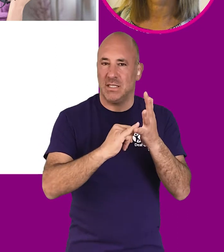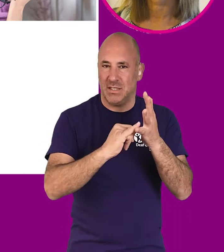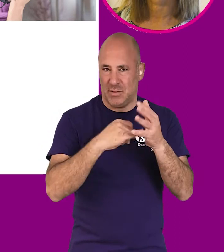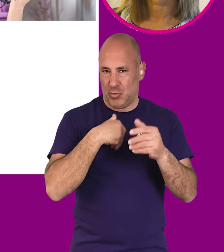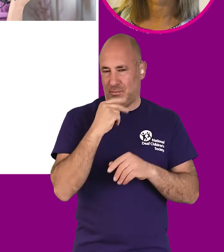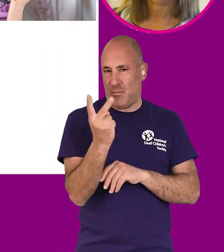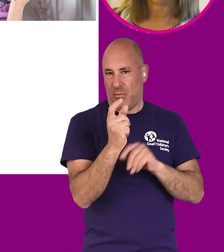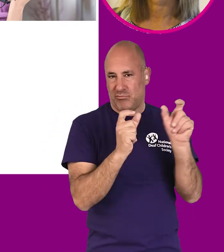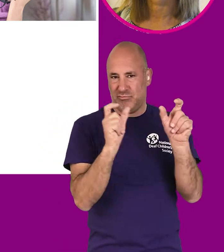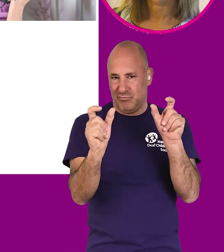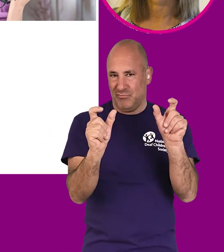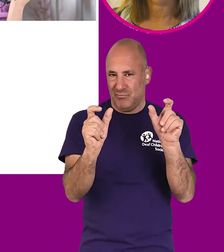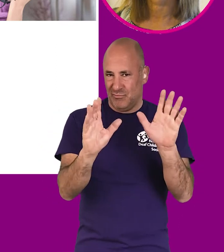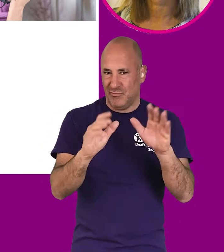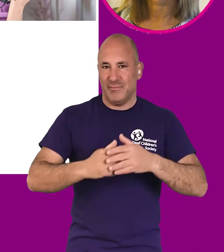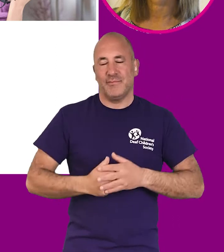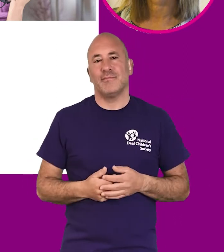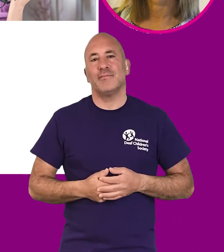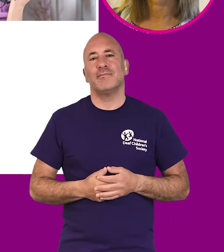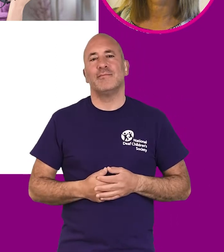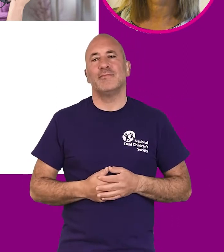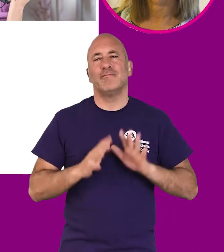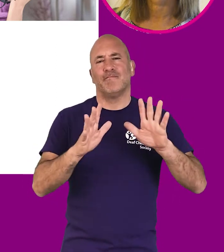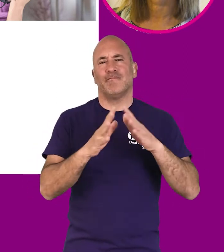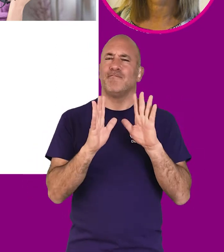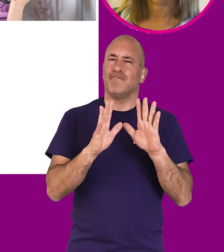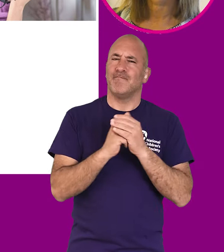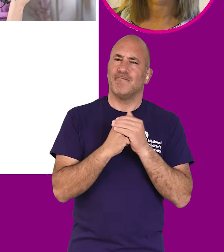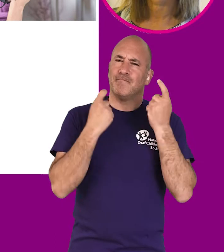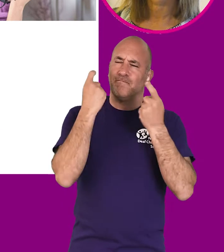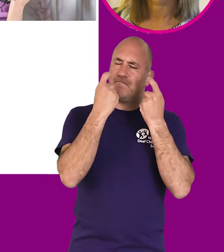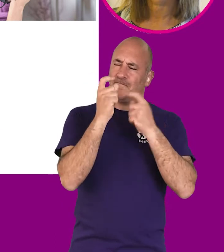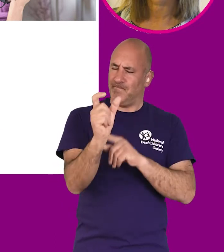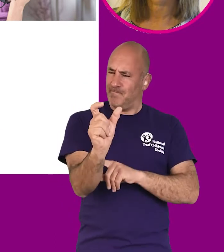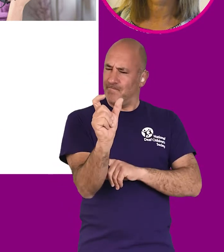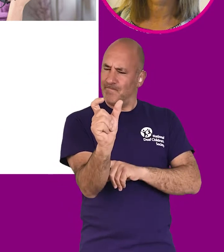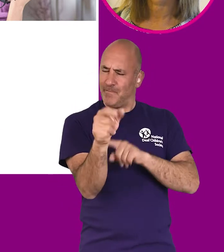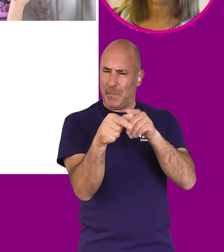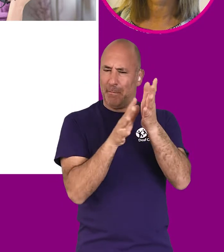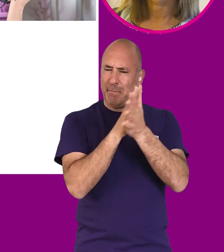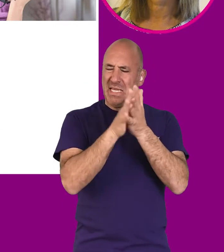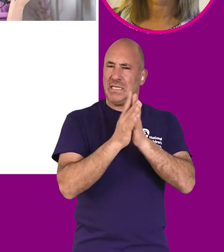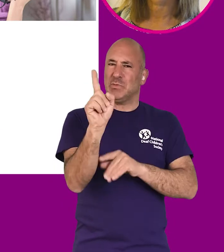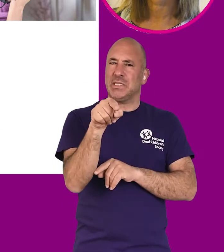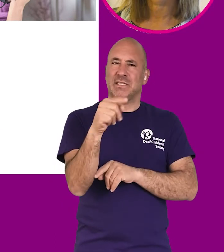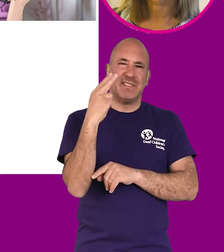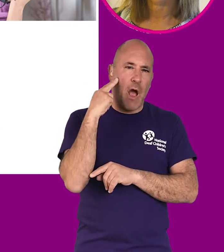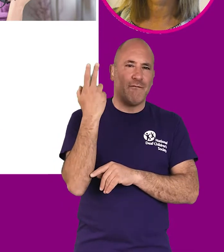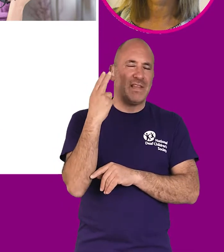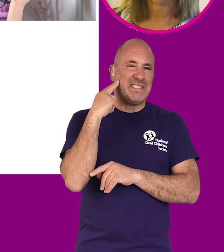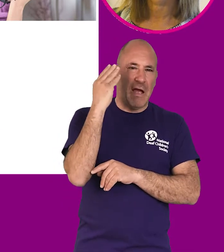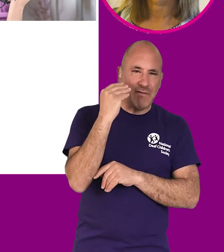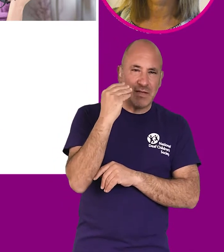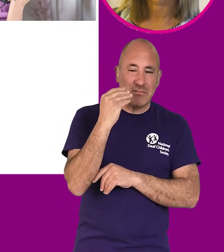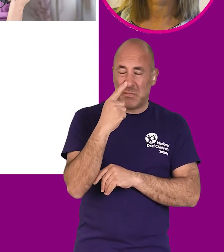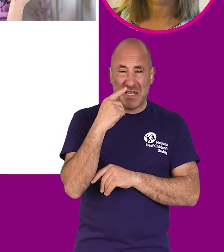awareness programme, I use that word deaf and deafness. And we always like to think about what that